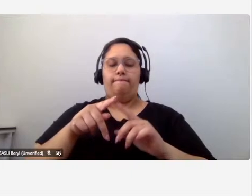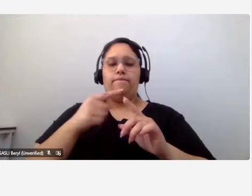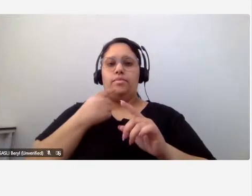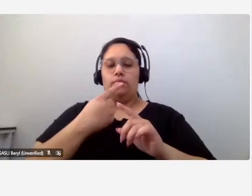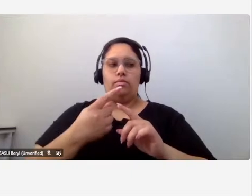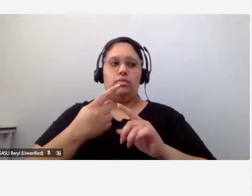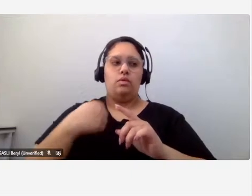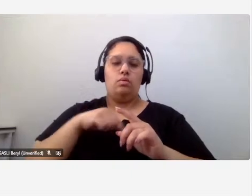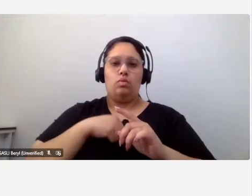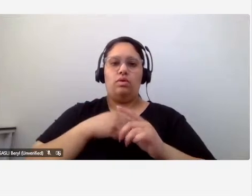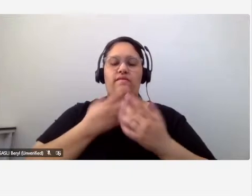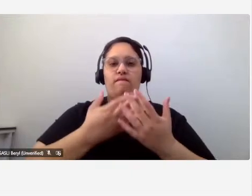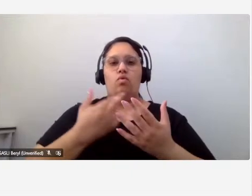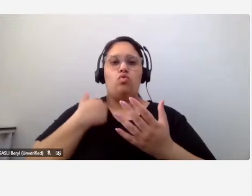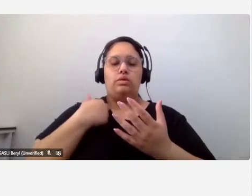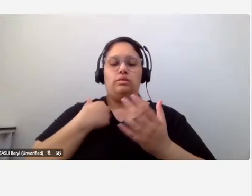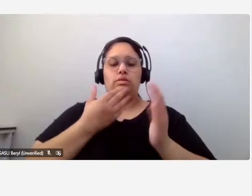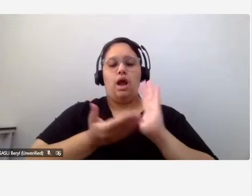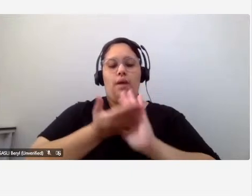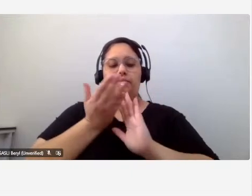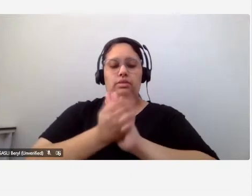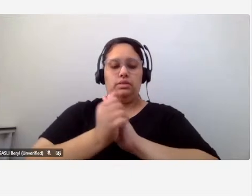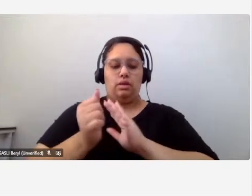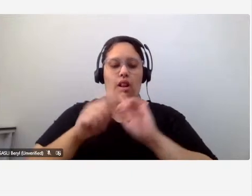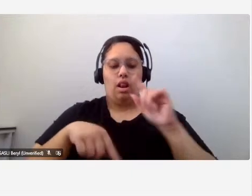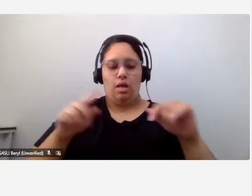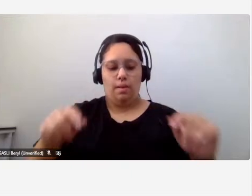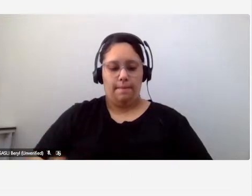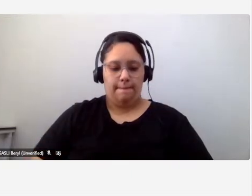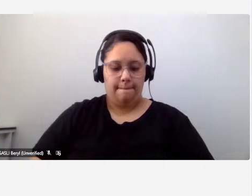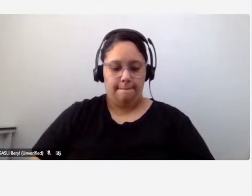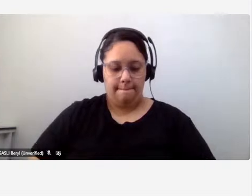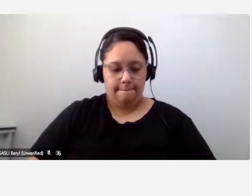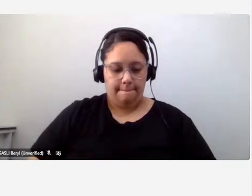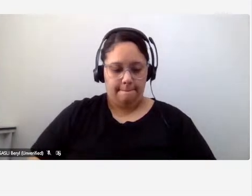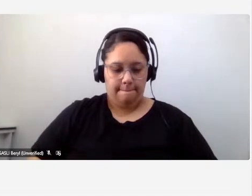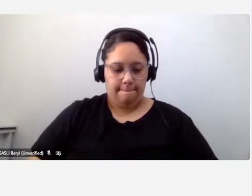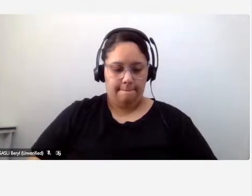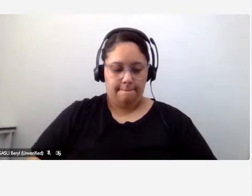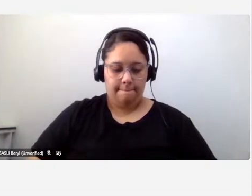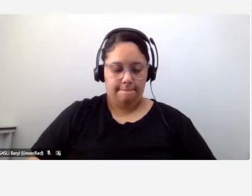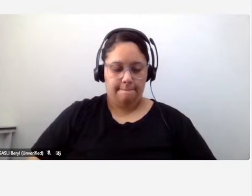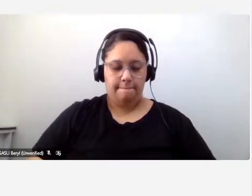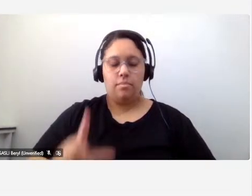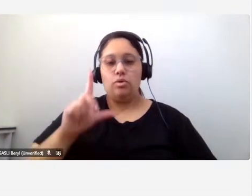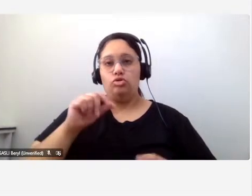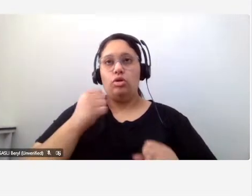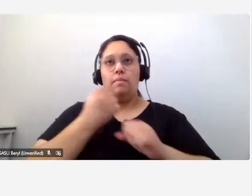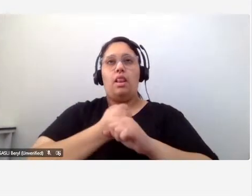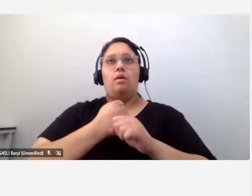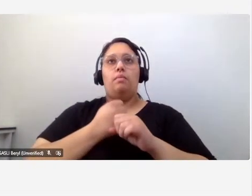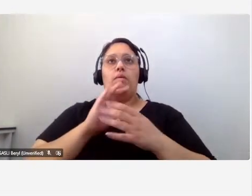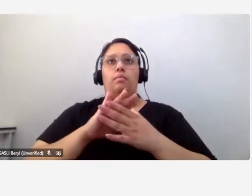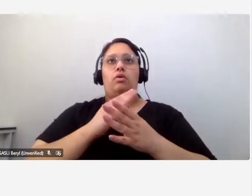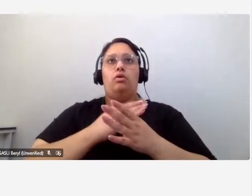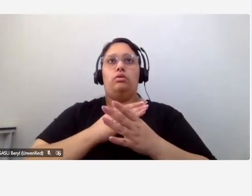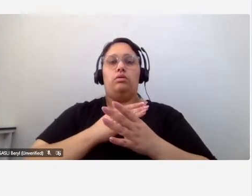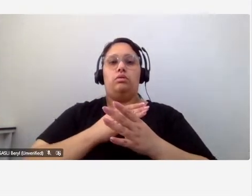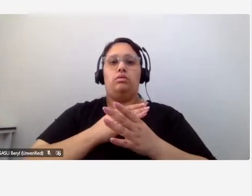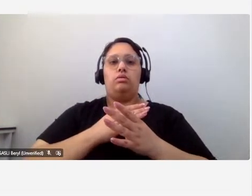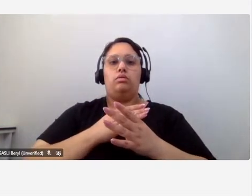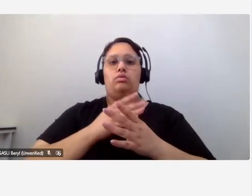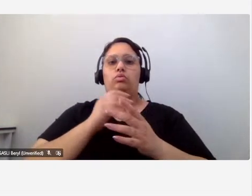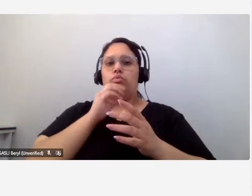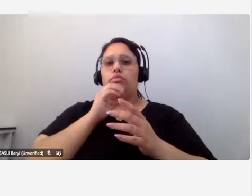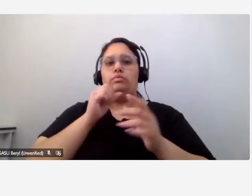is for reskilling, upskilling, and so on, they are cheap labor because they have no social